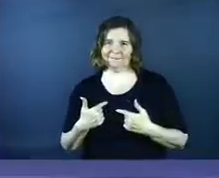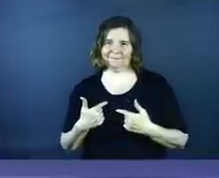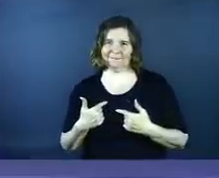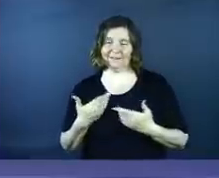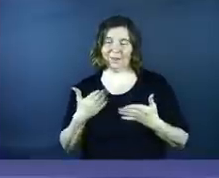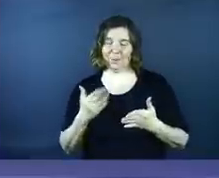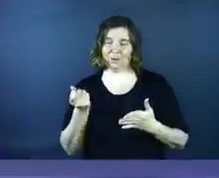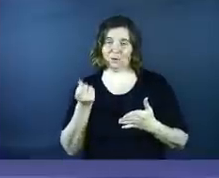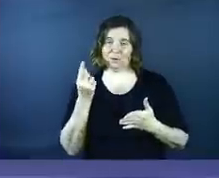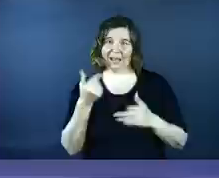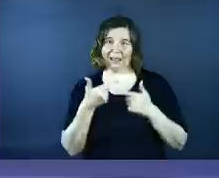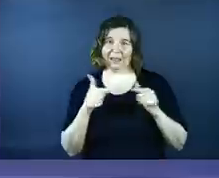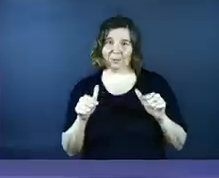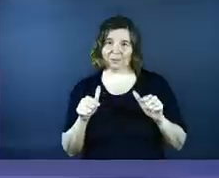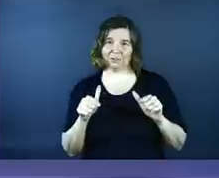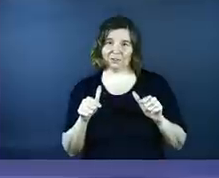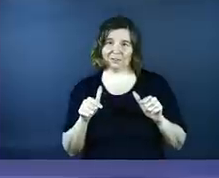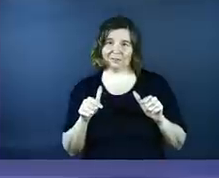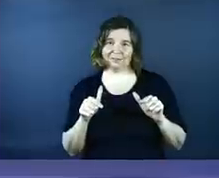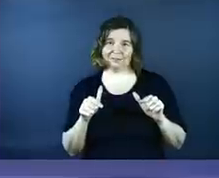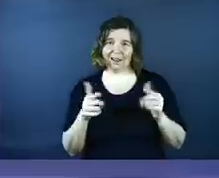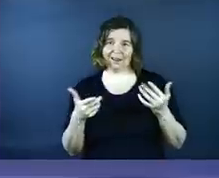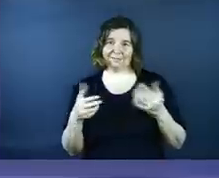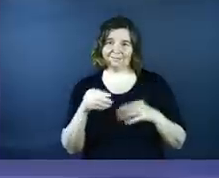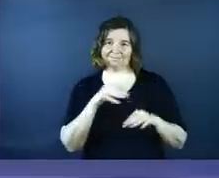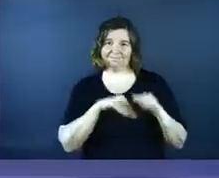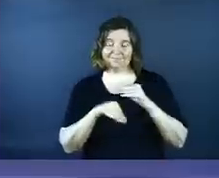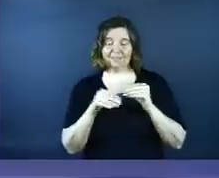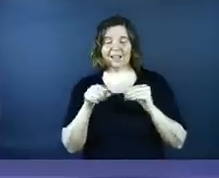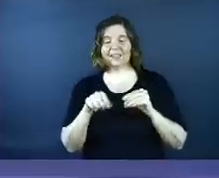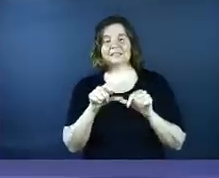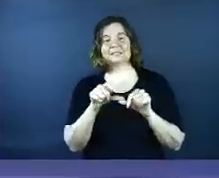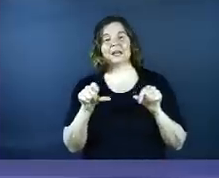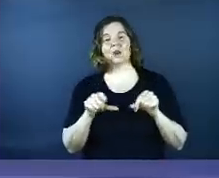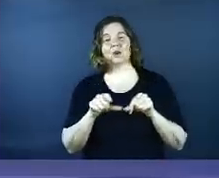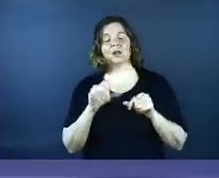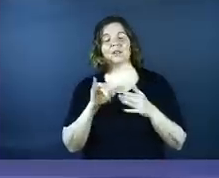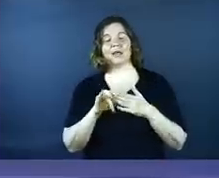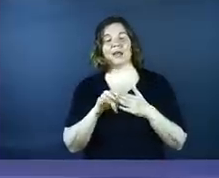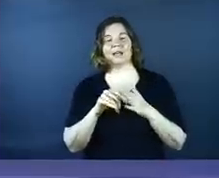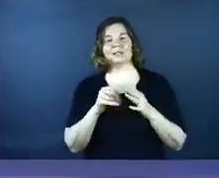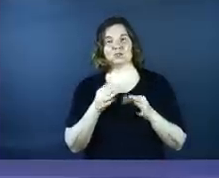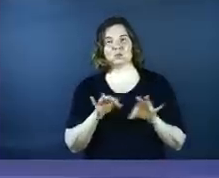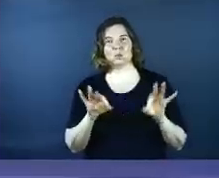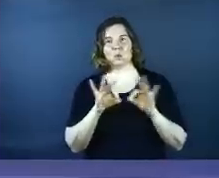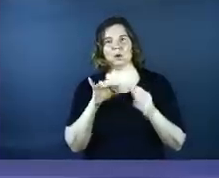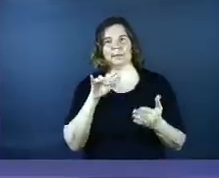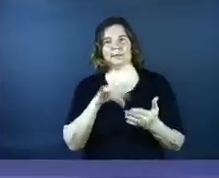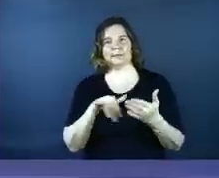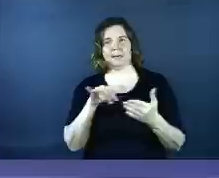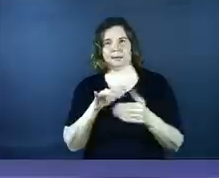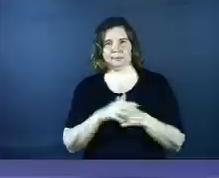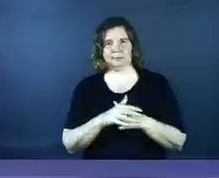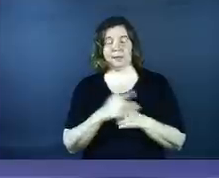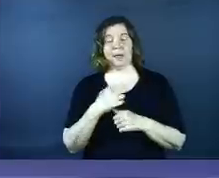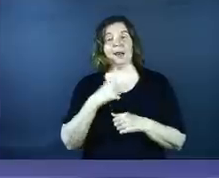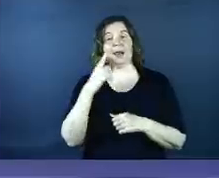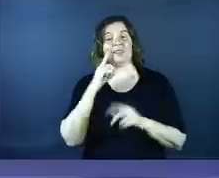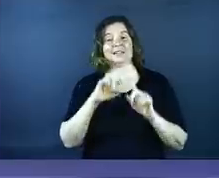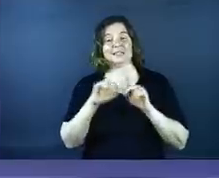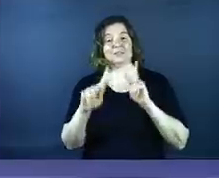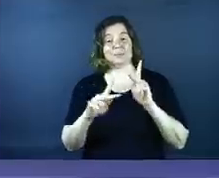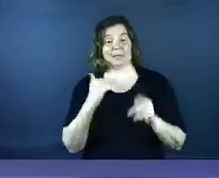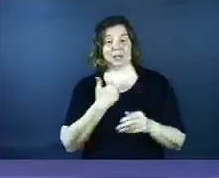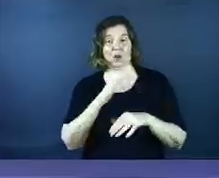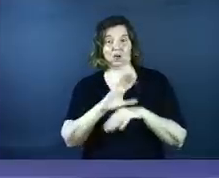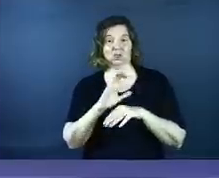you understand language. Again, this is an area that is worth studying. And I think different people, even